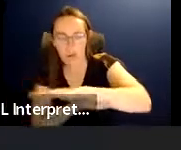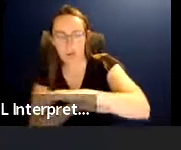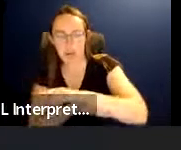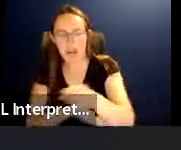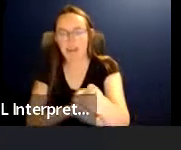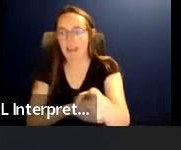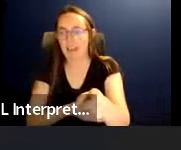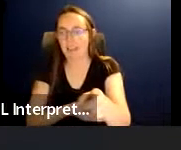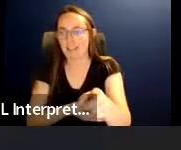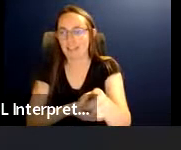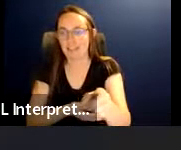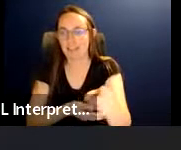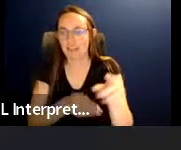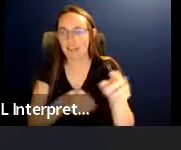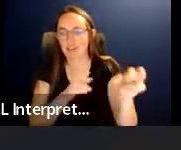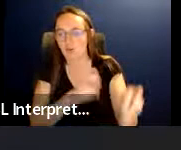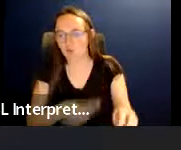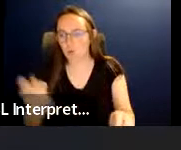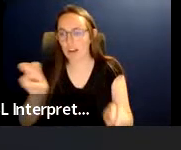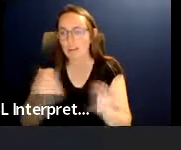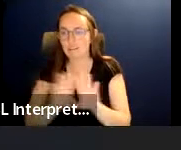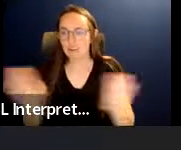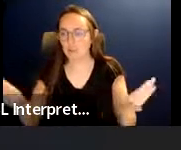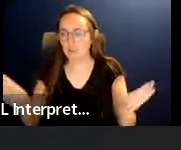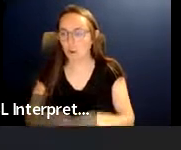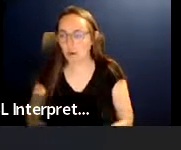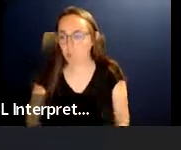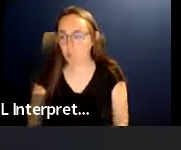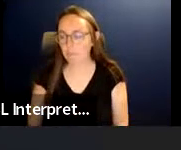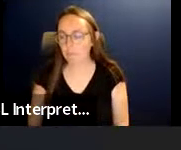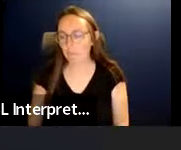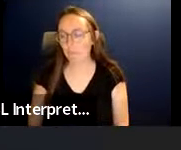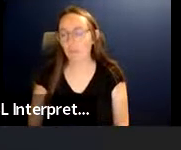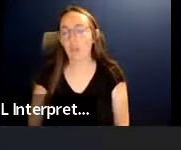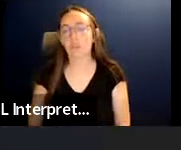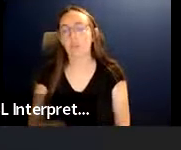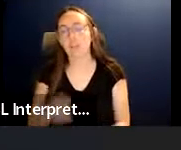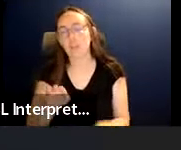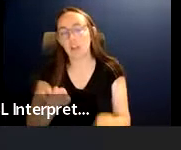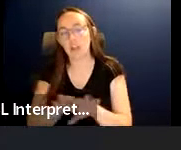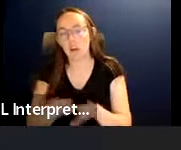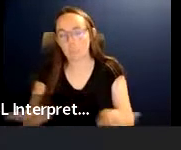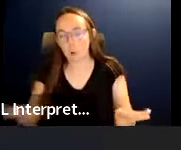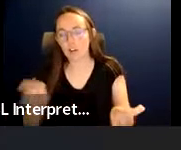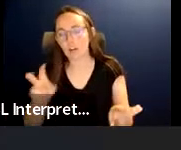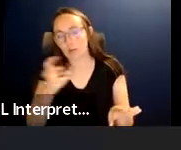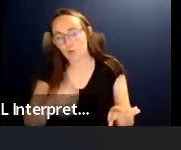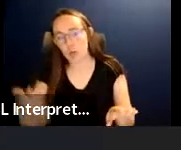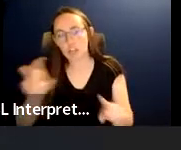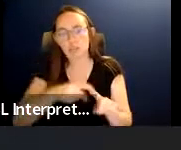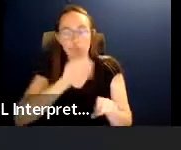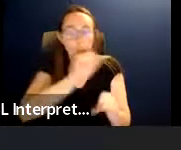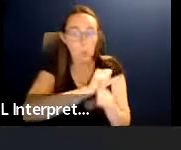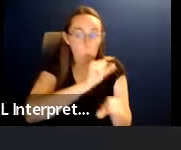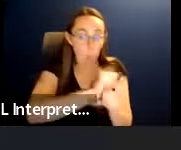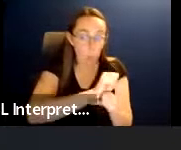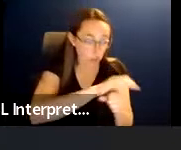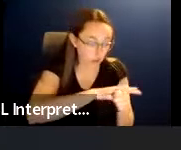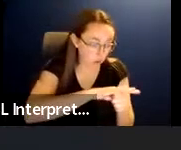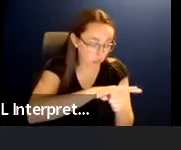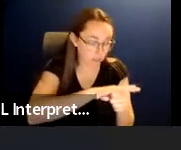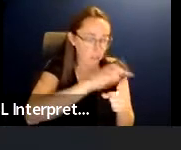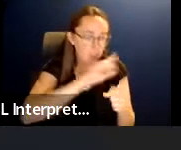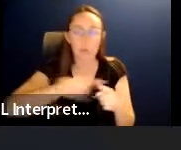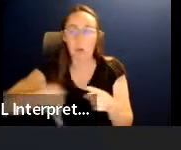this transfer board, this board where he has to transfer objects from his work surface to another